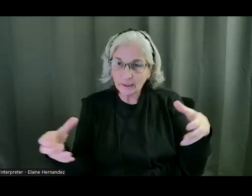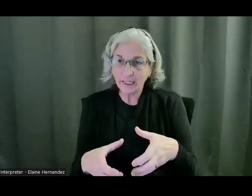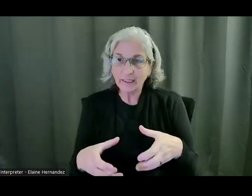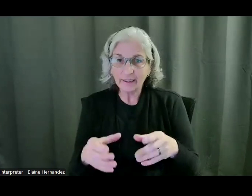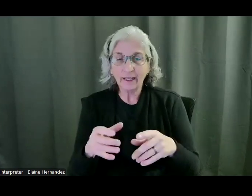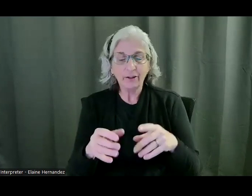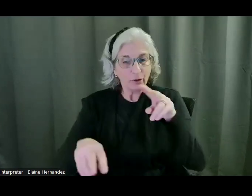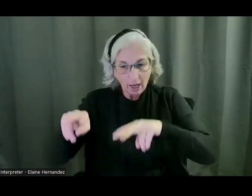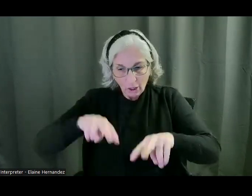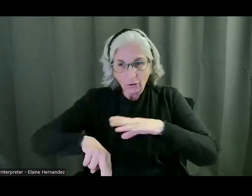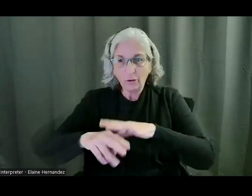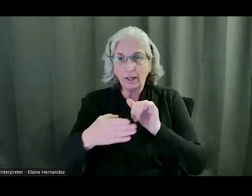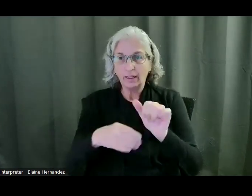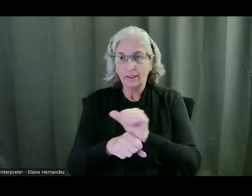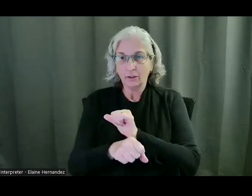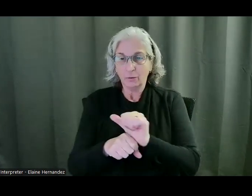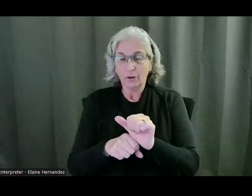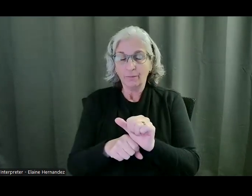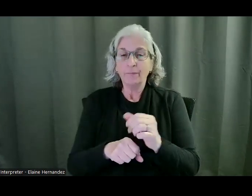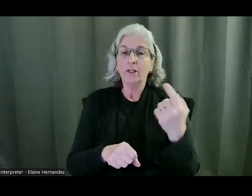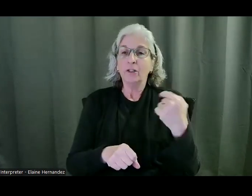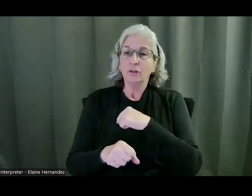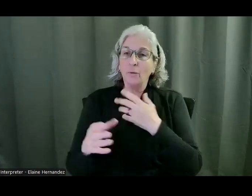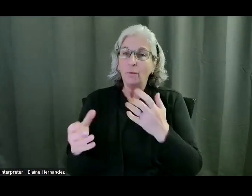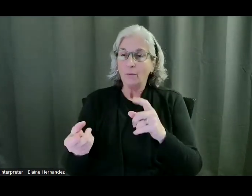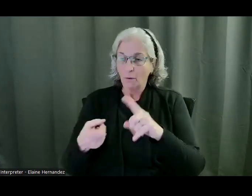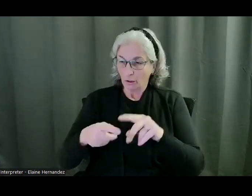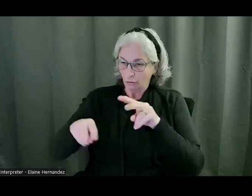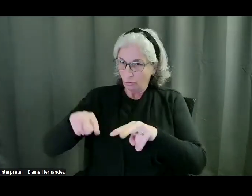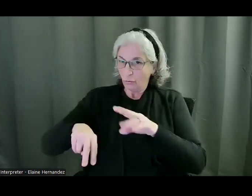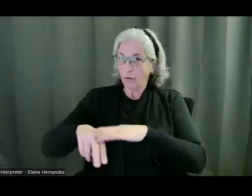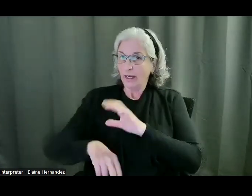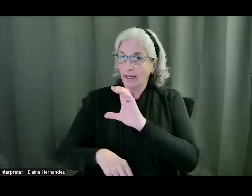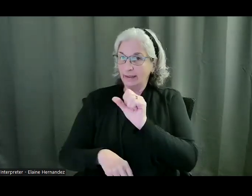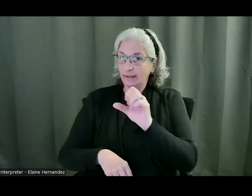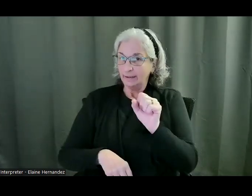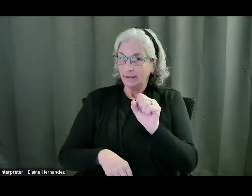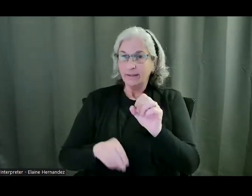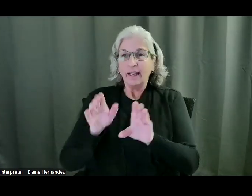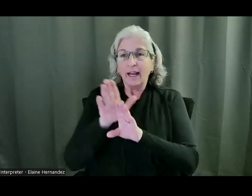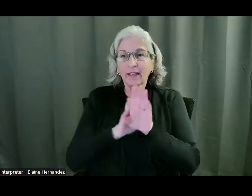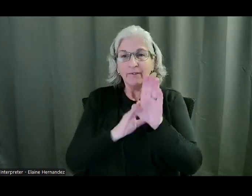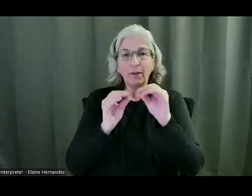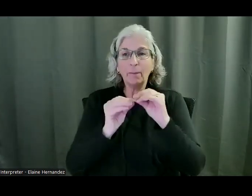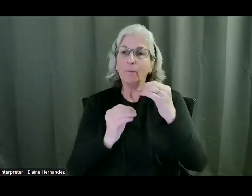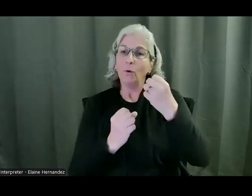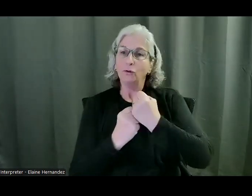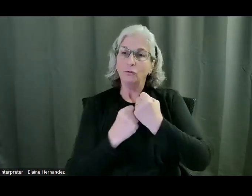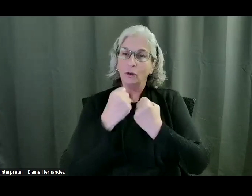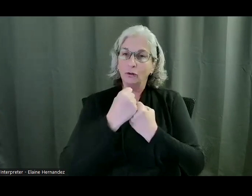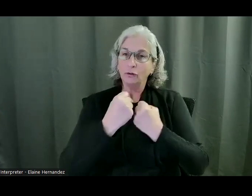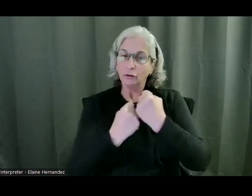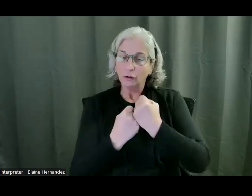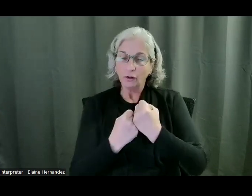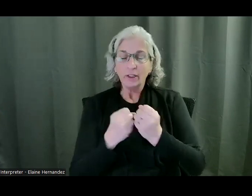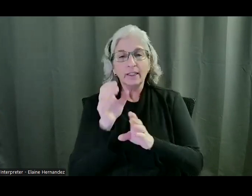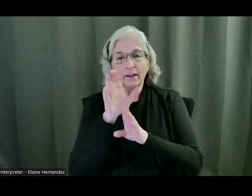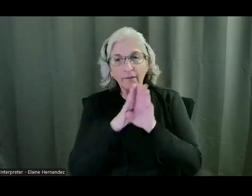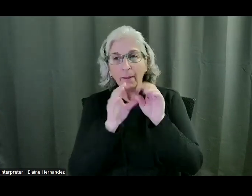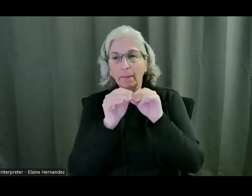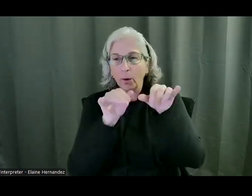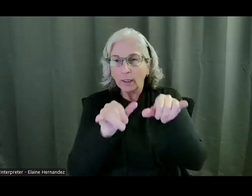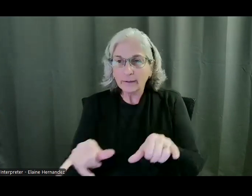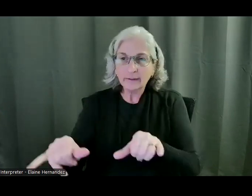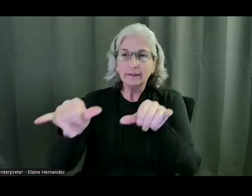to take what we were doing with CESS and develop more structure around it, develop more consistency